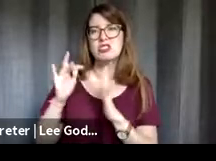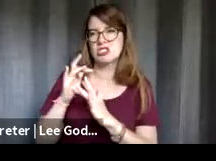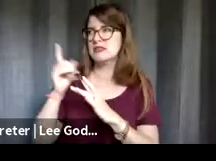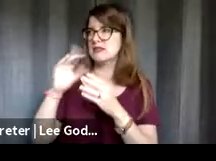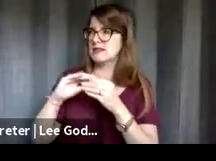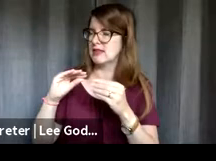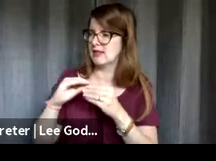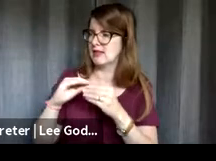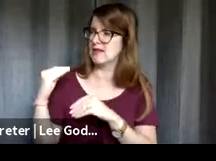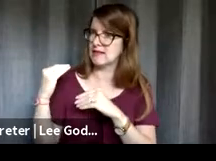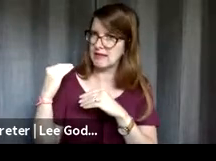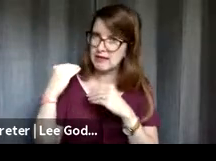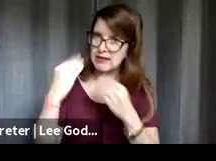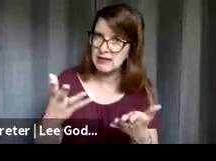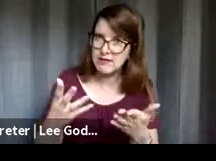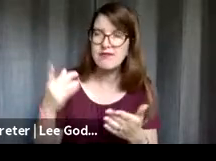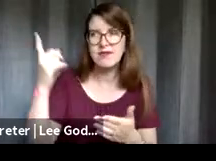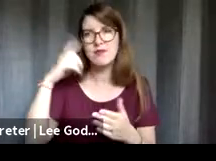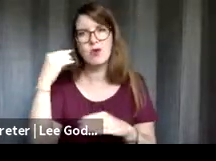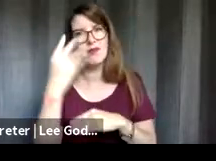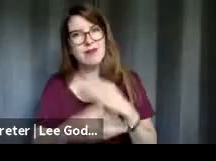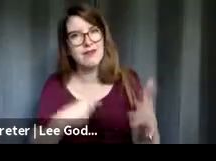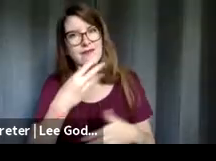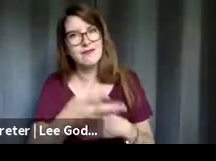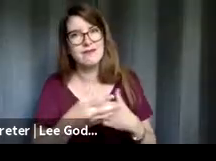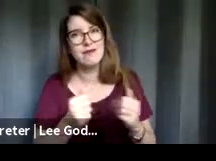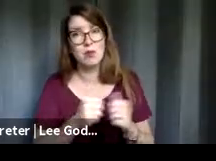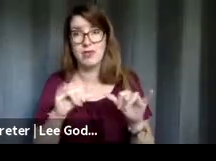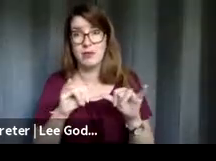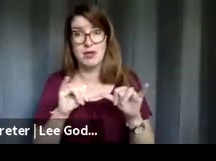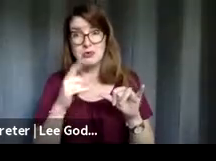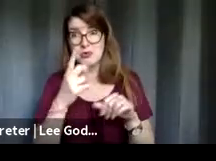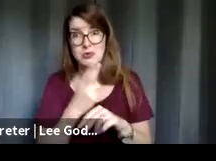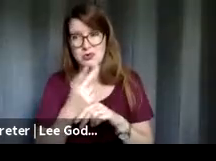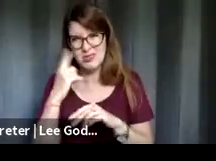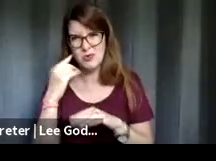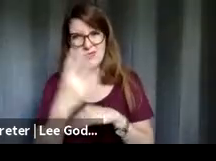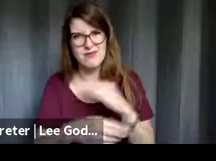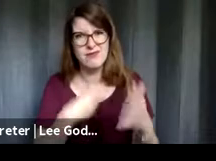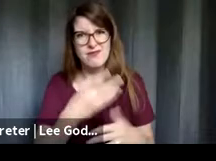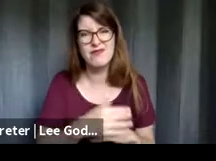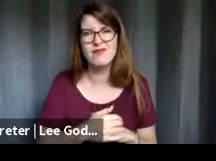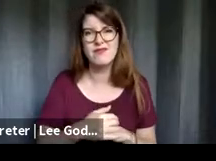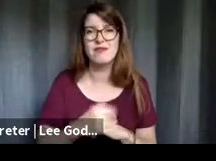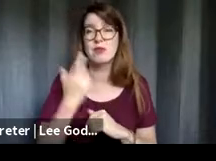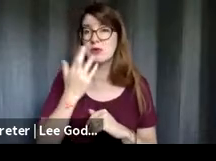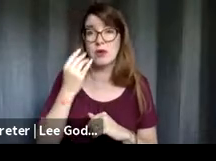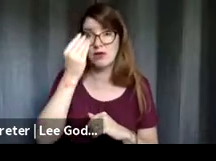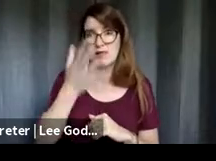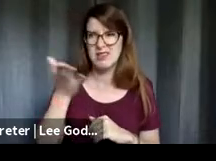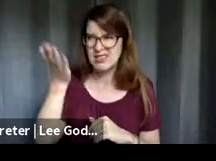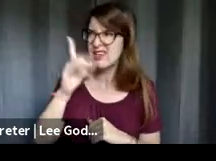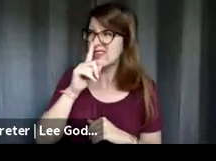give, and it will be given to you. With the measure you use, it will be measured to you. And I only tell you that because God is